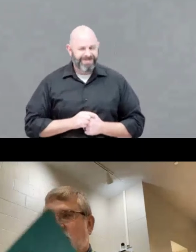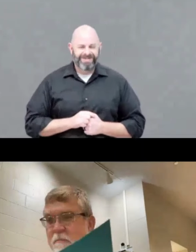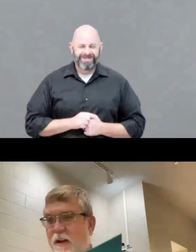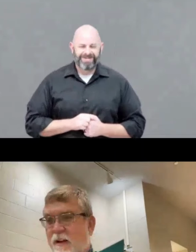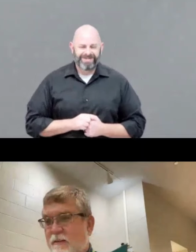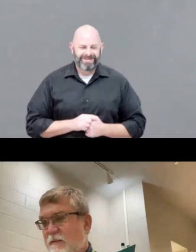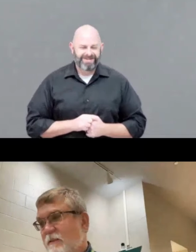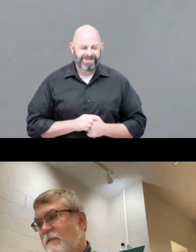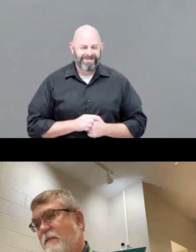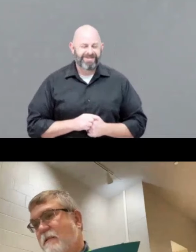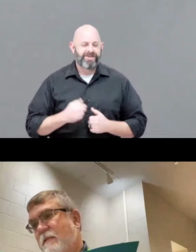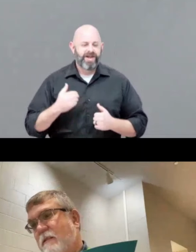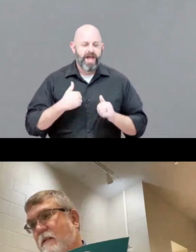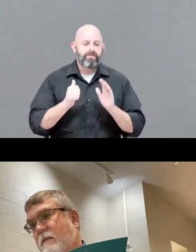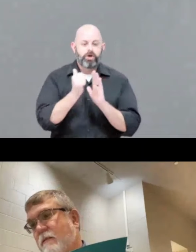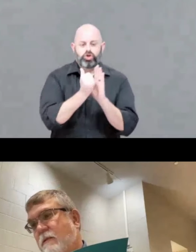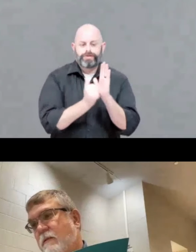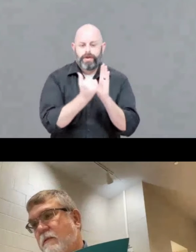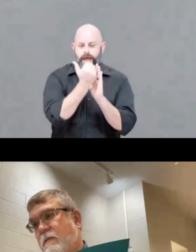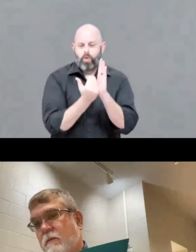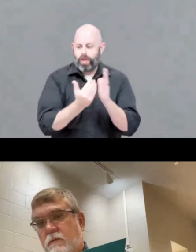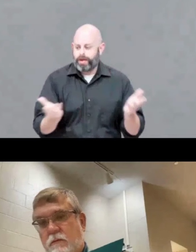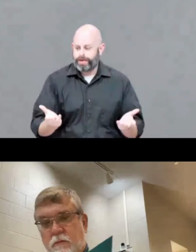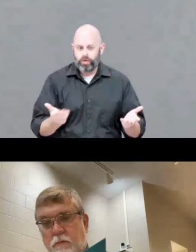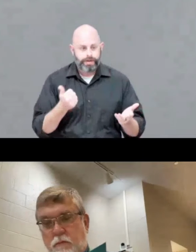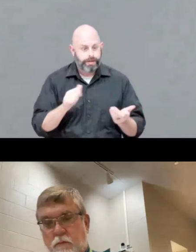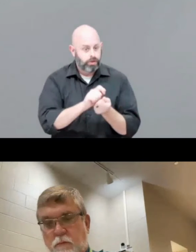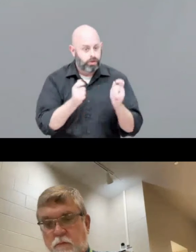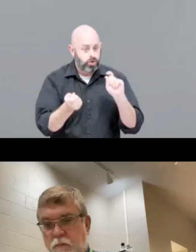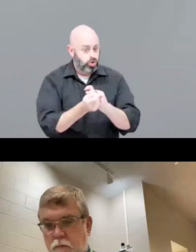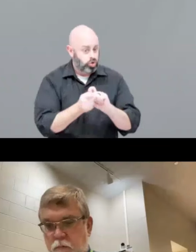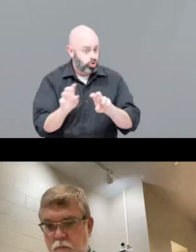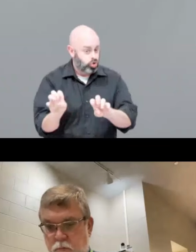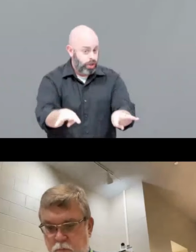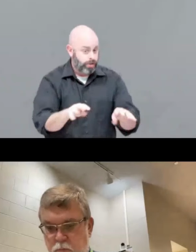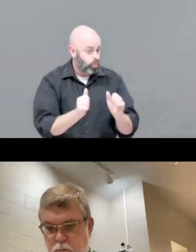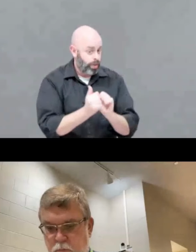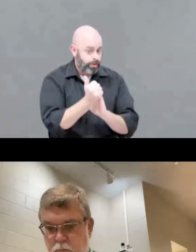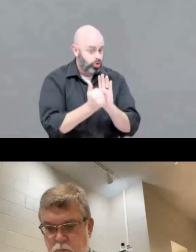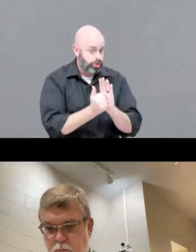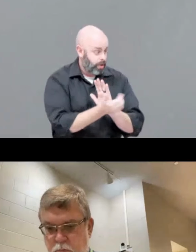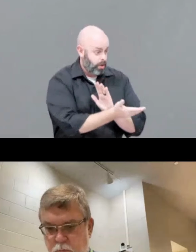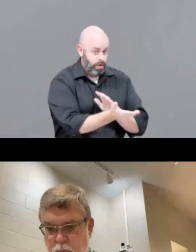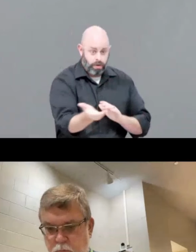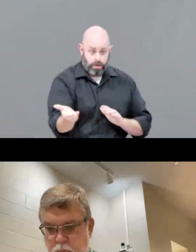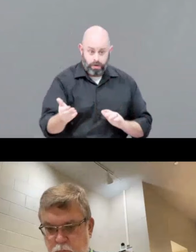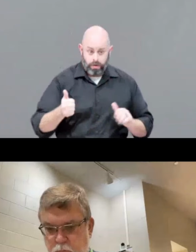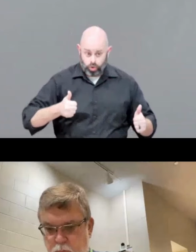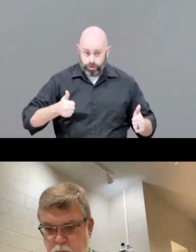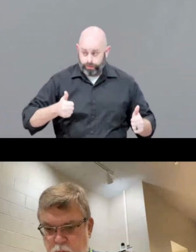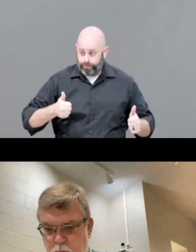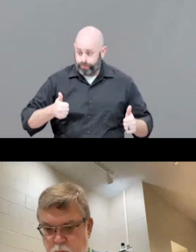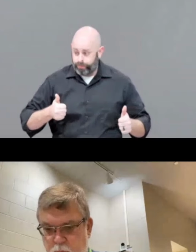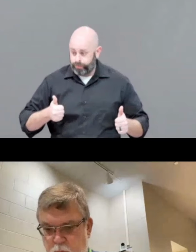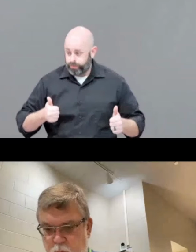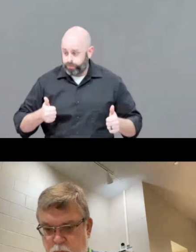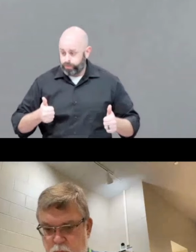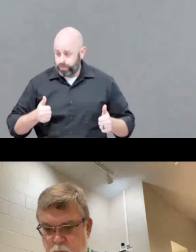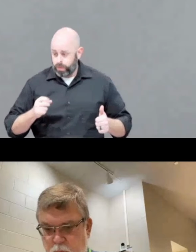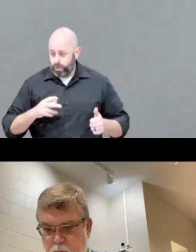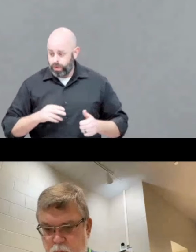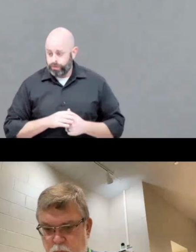We have the agenda outlined here. Is there any changes we want to make on this agenda before? No, that was good. We made a modification